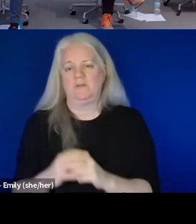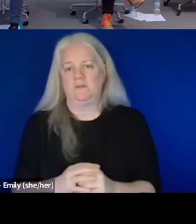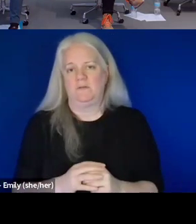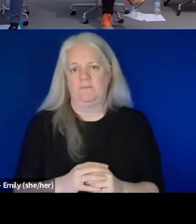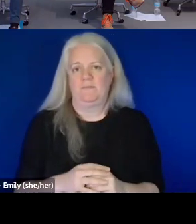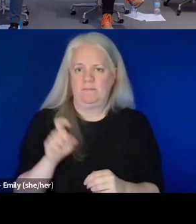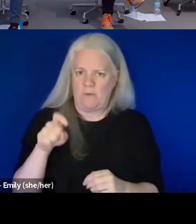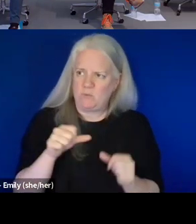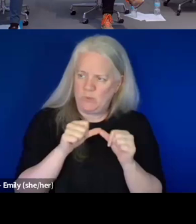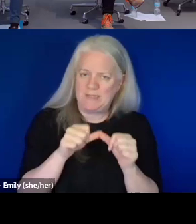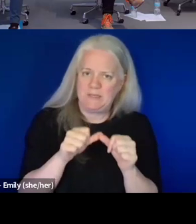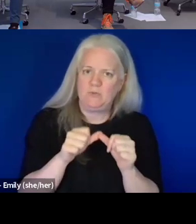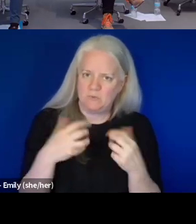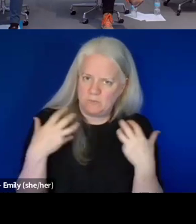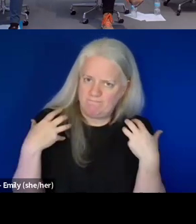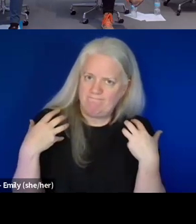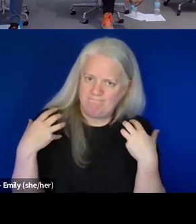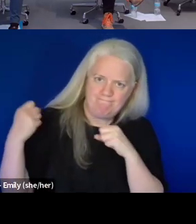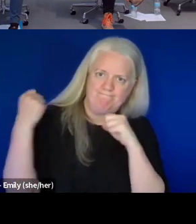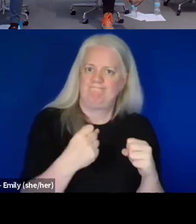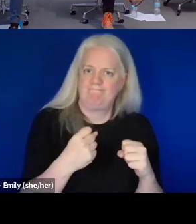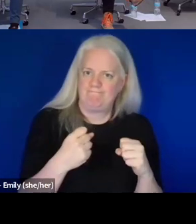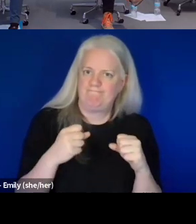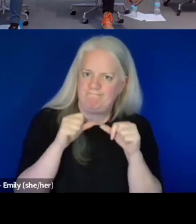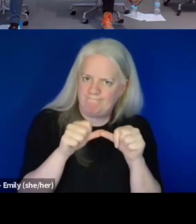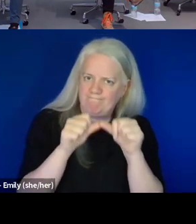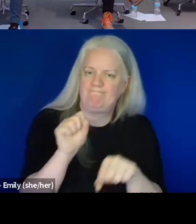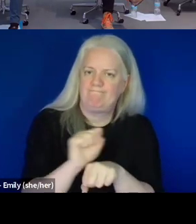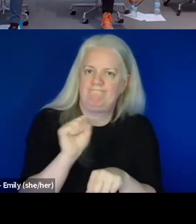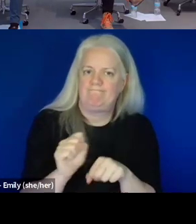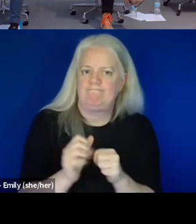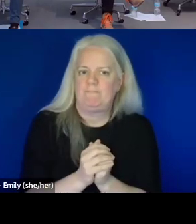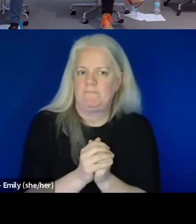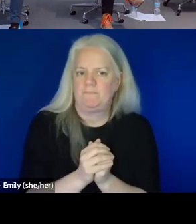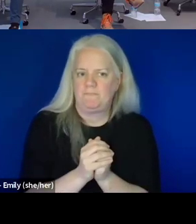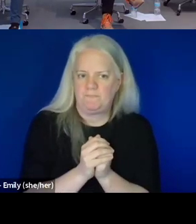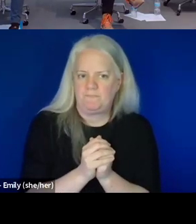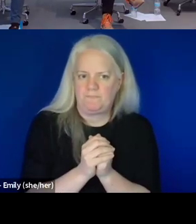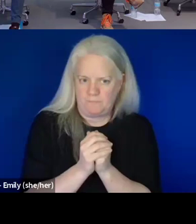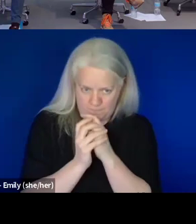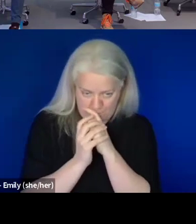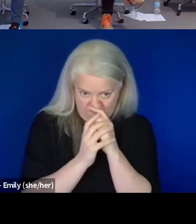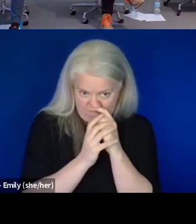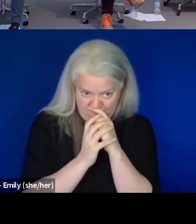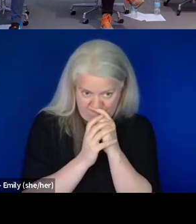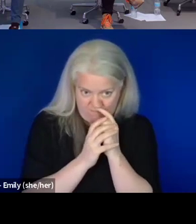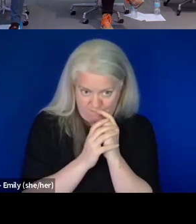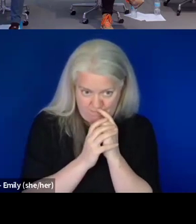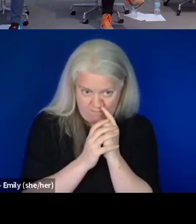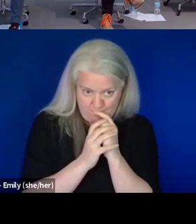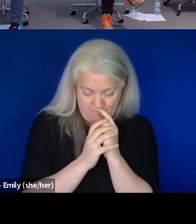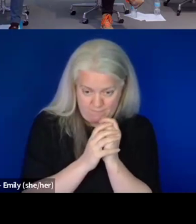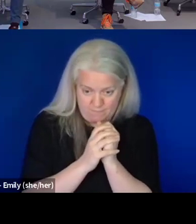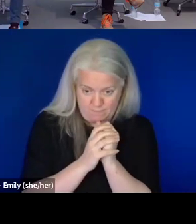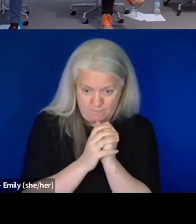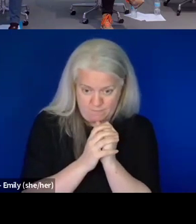to be resilient in this? And it's one of the things I've learned is the red tape or the violet tape or whatever color NYU's tape